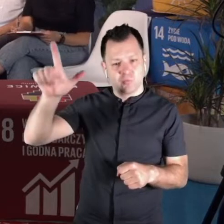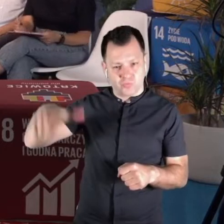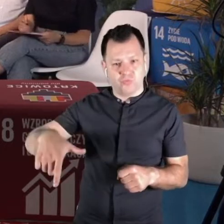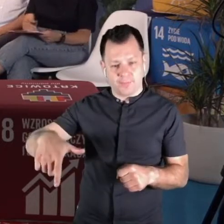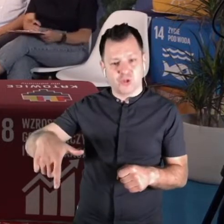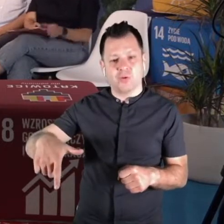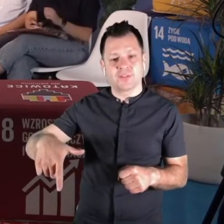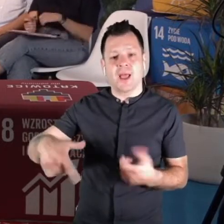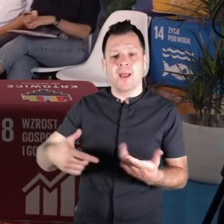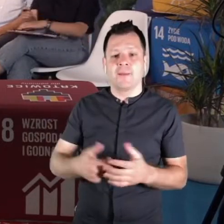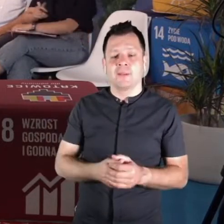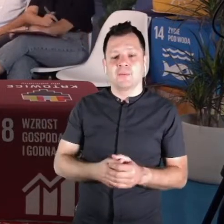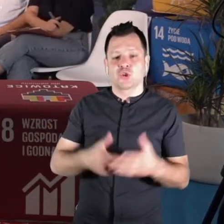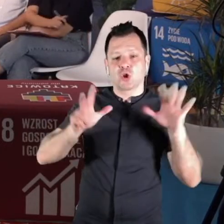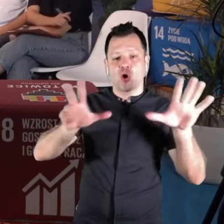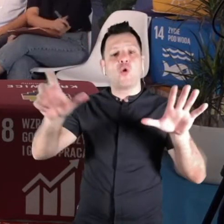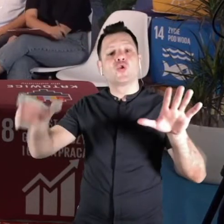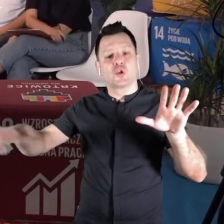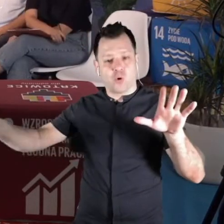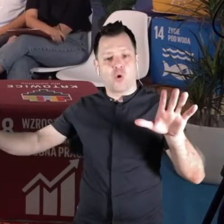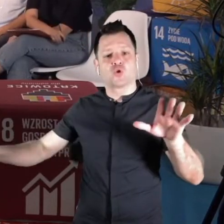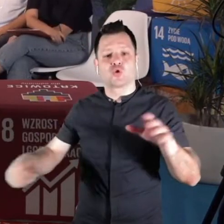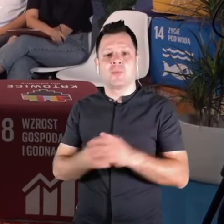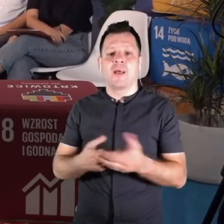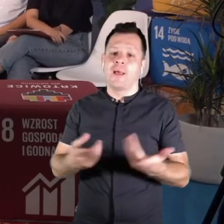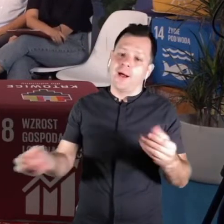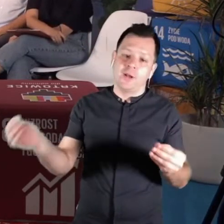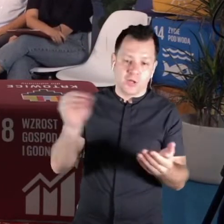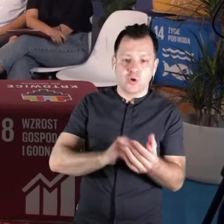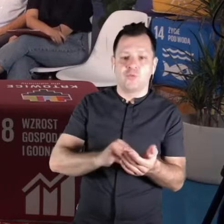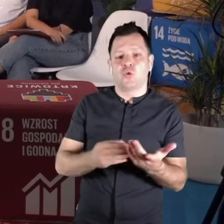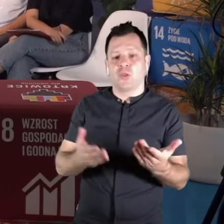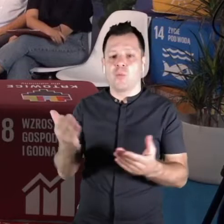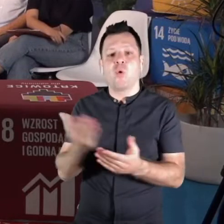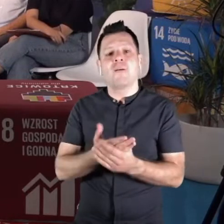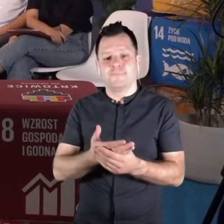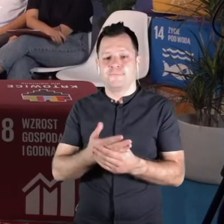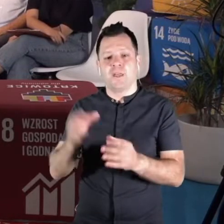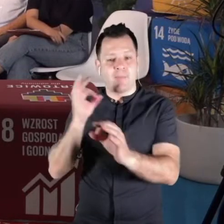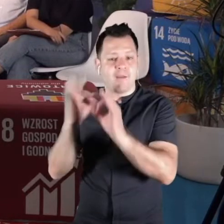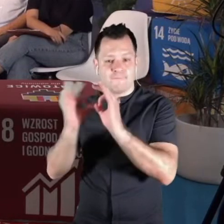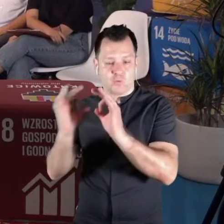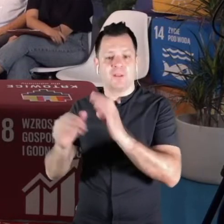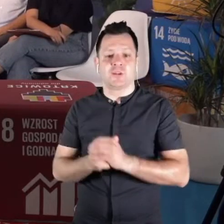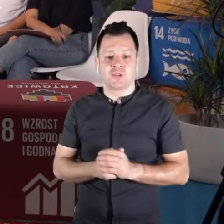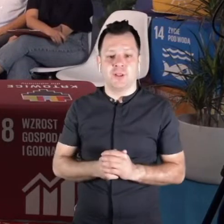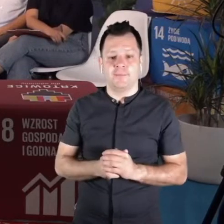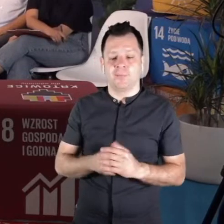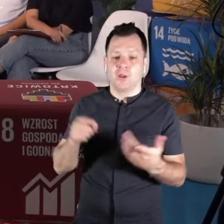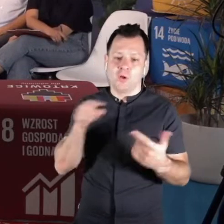company tested it. They analyzed stuff. They thought about accessibility, as well